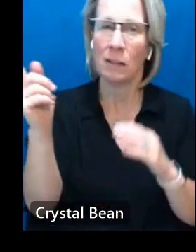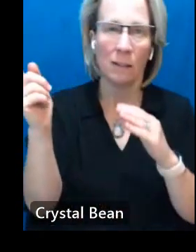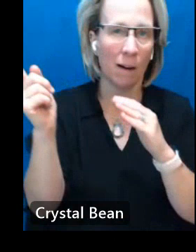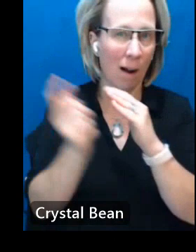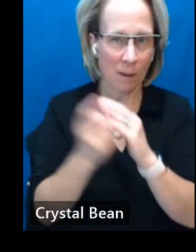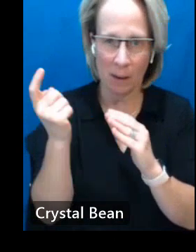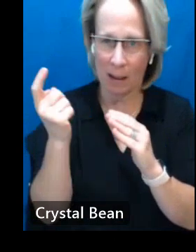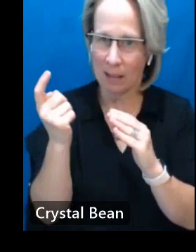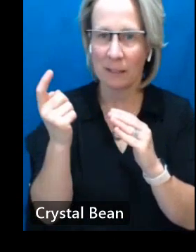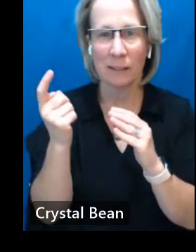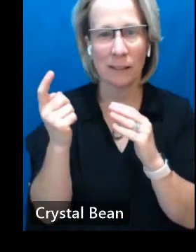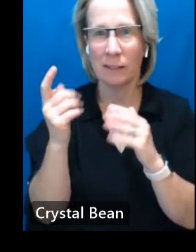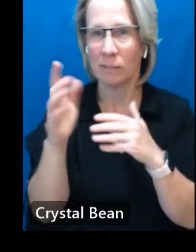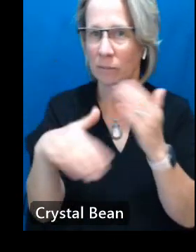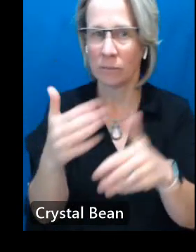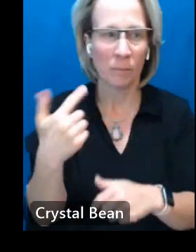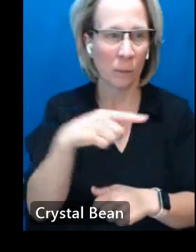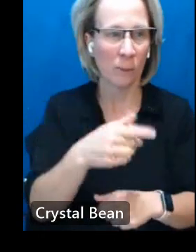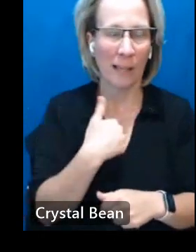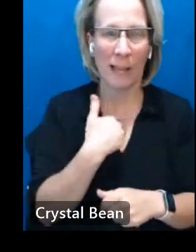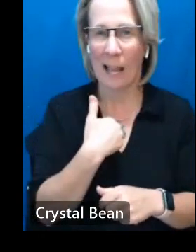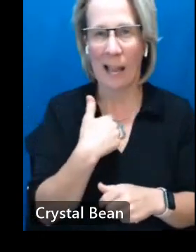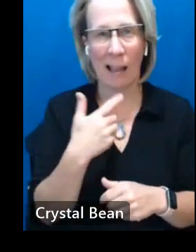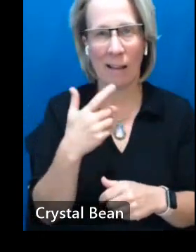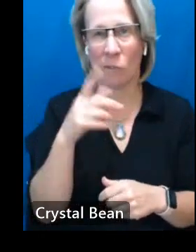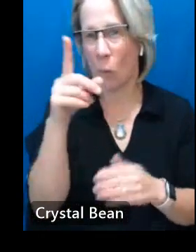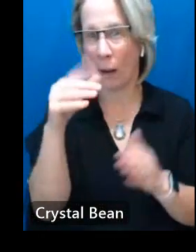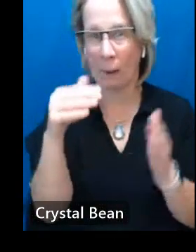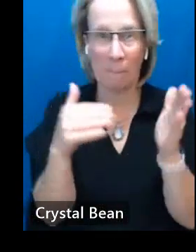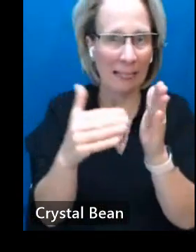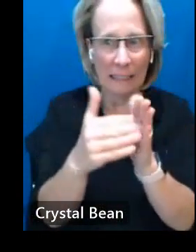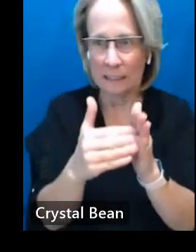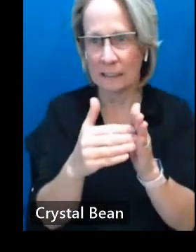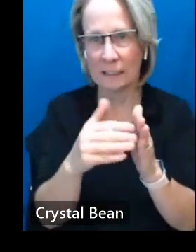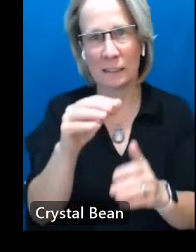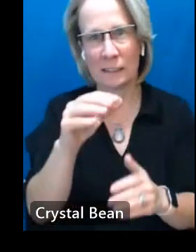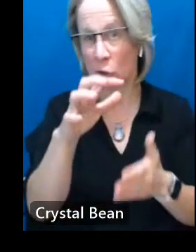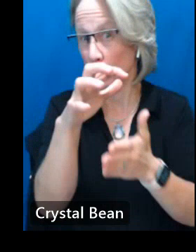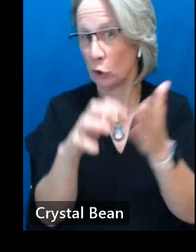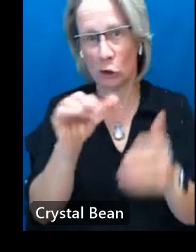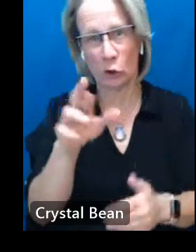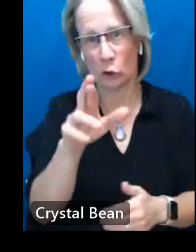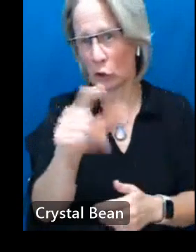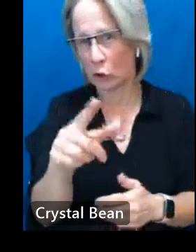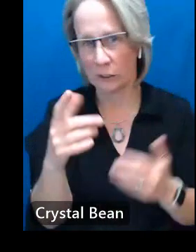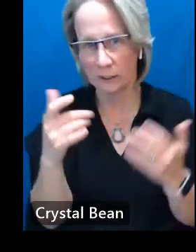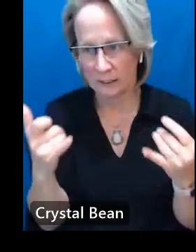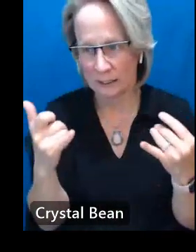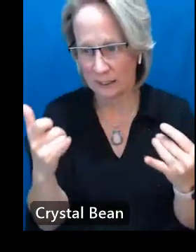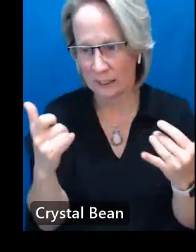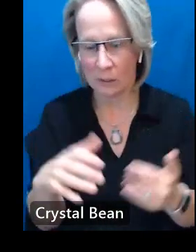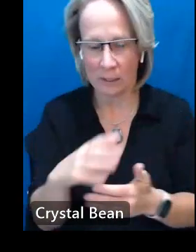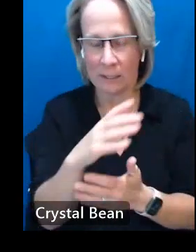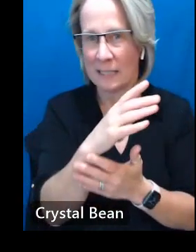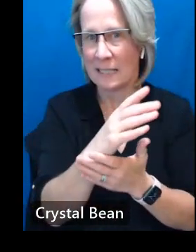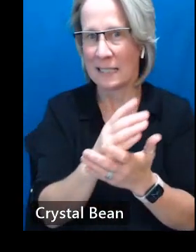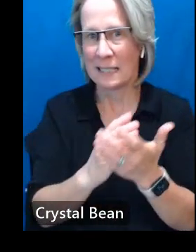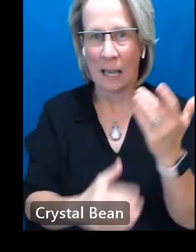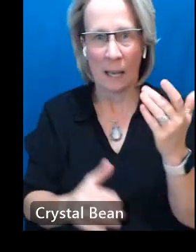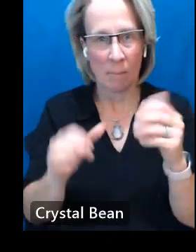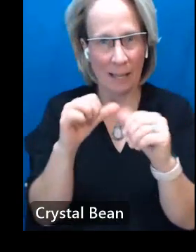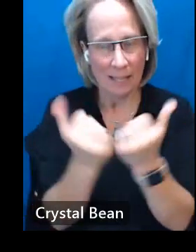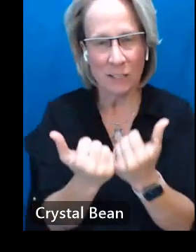up in the millions of journals now. But you can also, some agencies prefer to